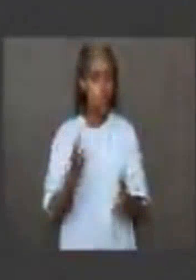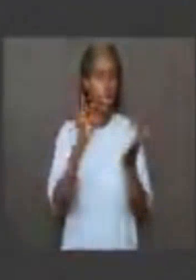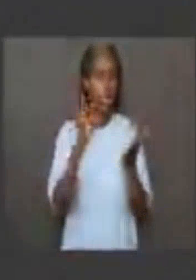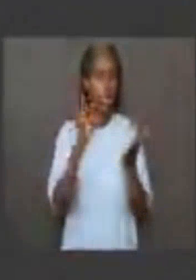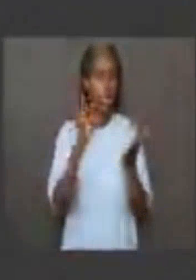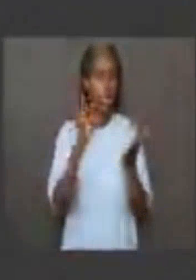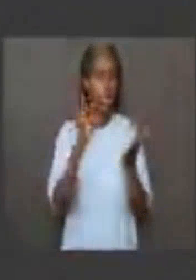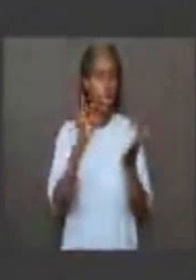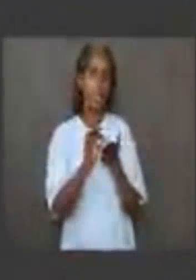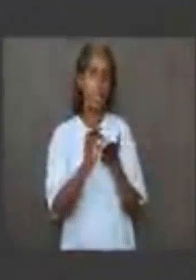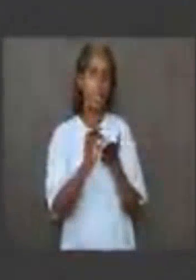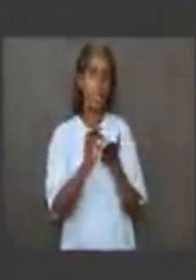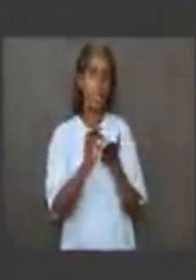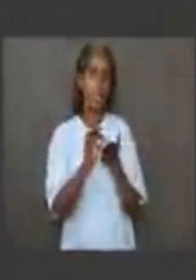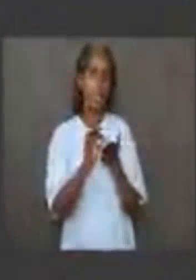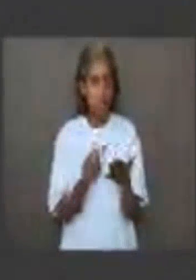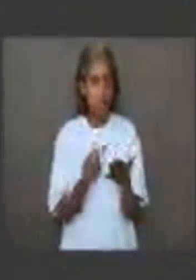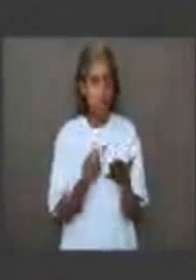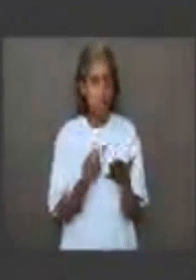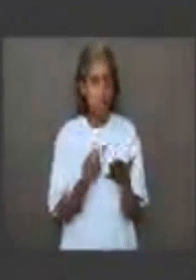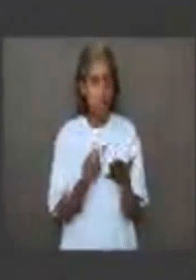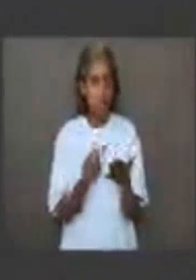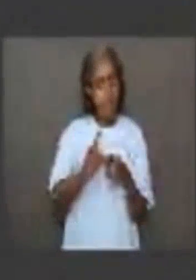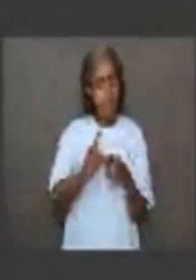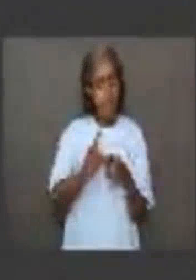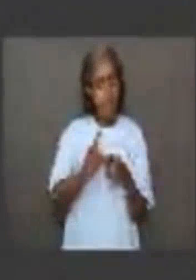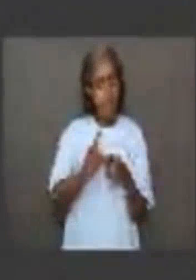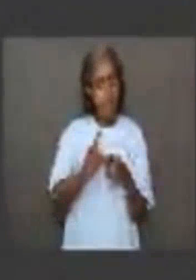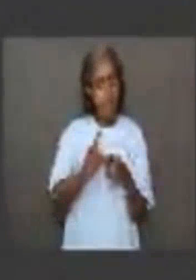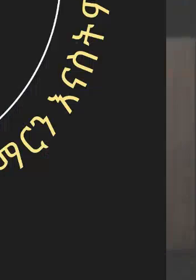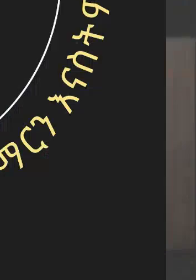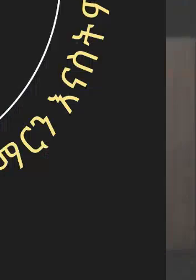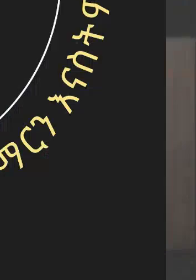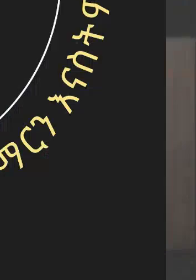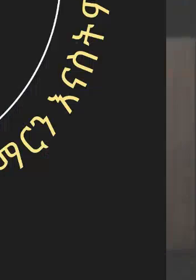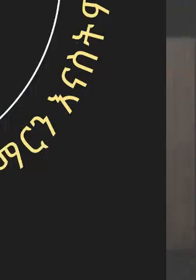to display on the screen.